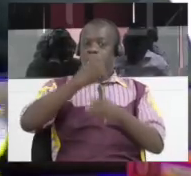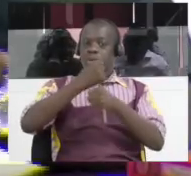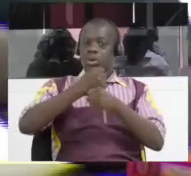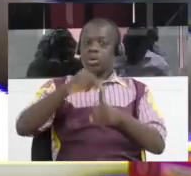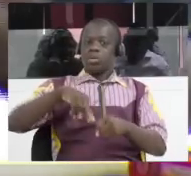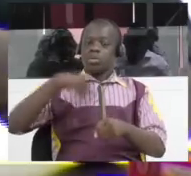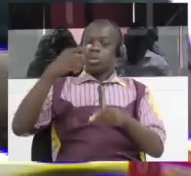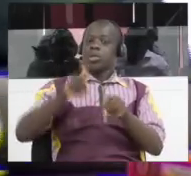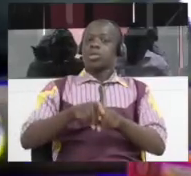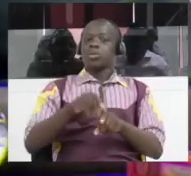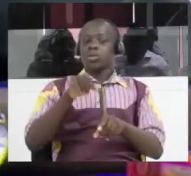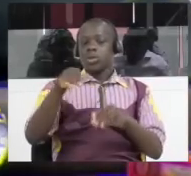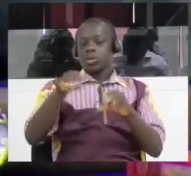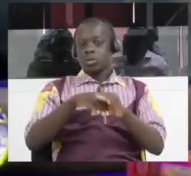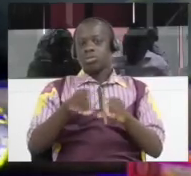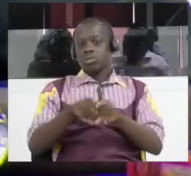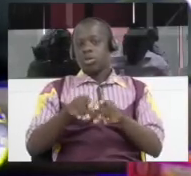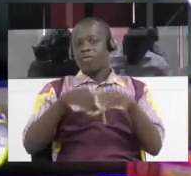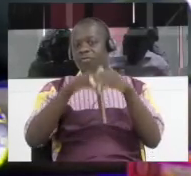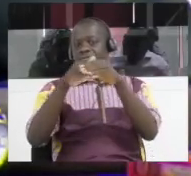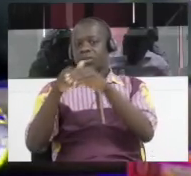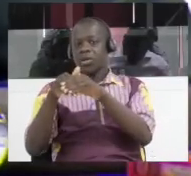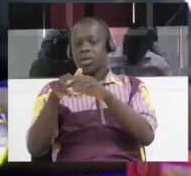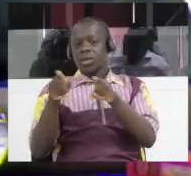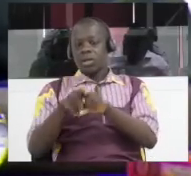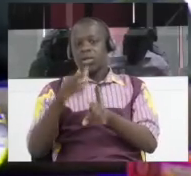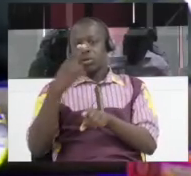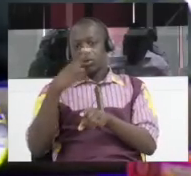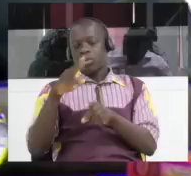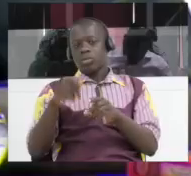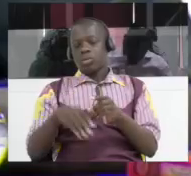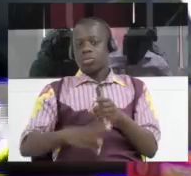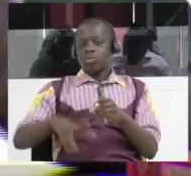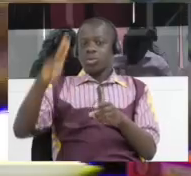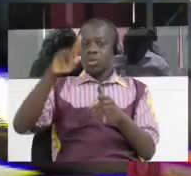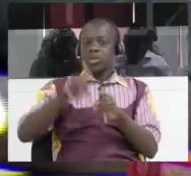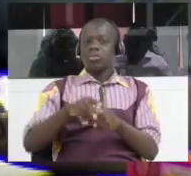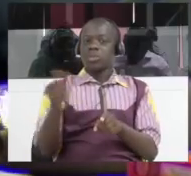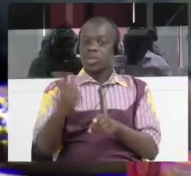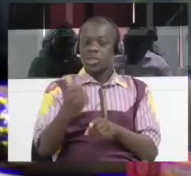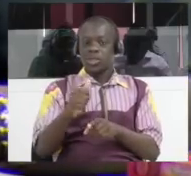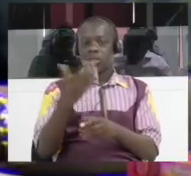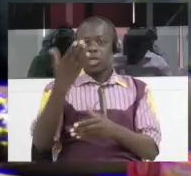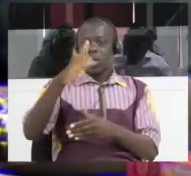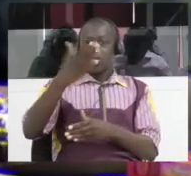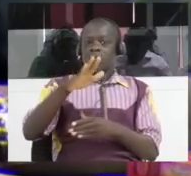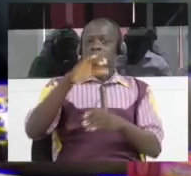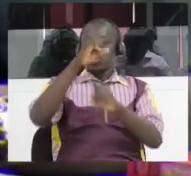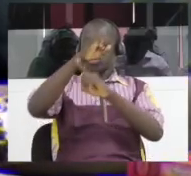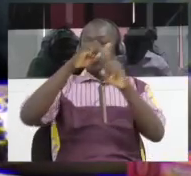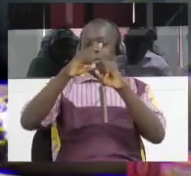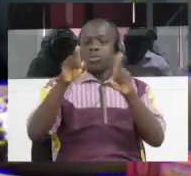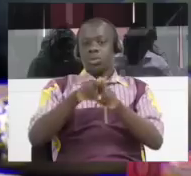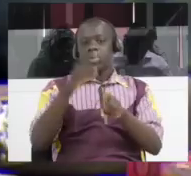and probably in their own perception, they endear themselves to their fellows by, you know, trying to raise some criticisms on any